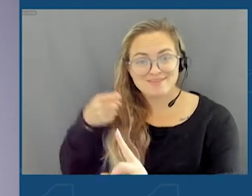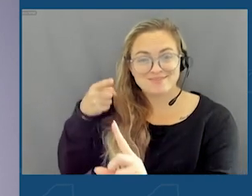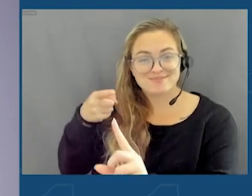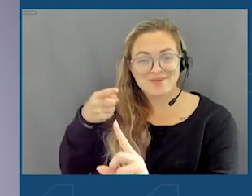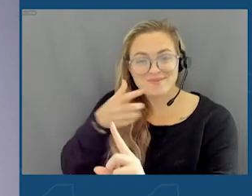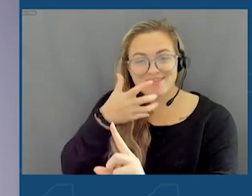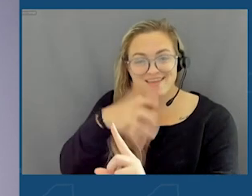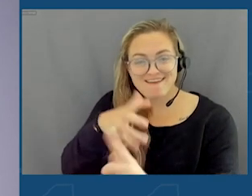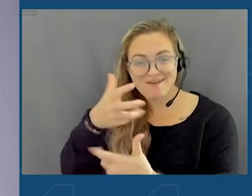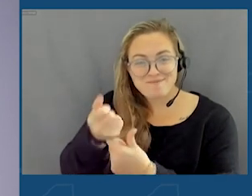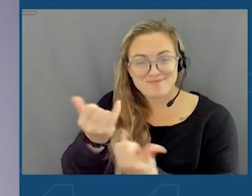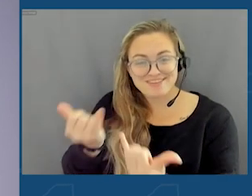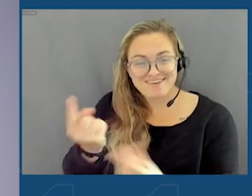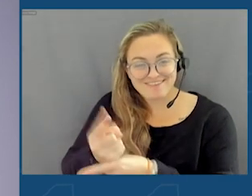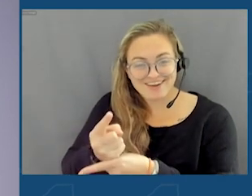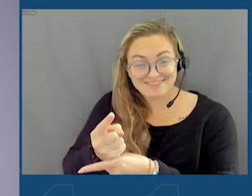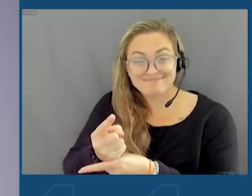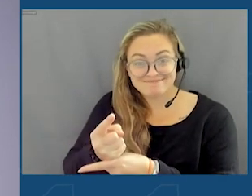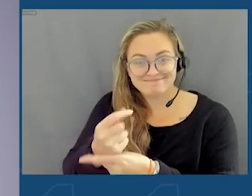pumps today, right?